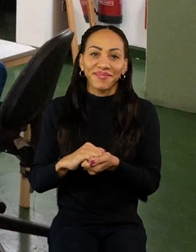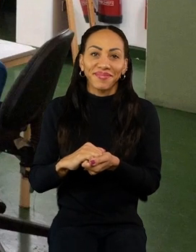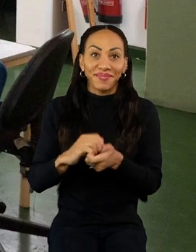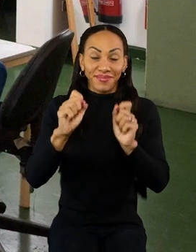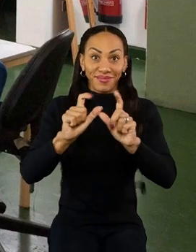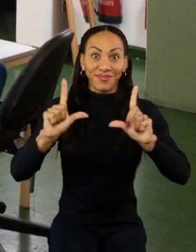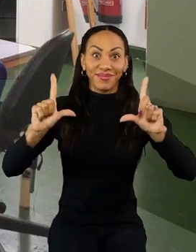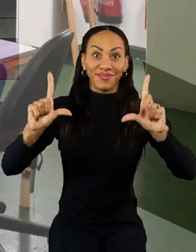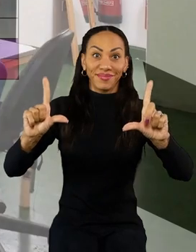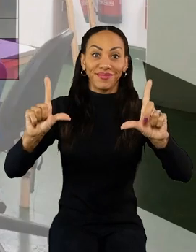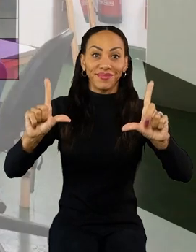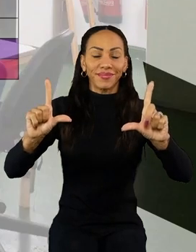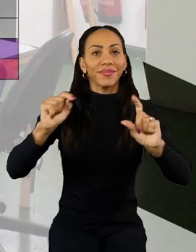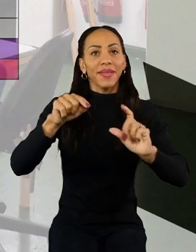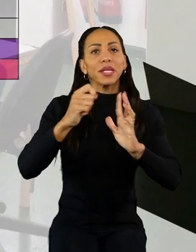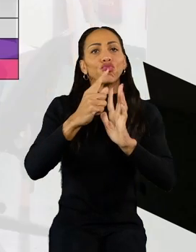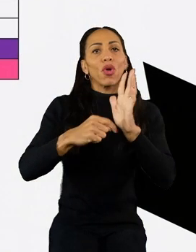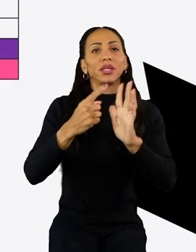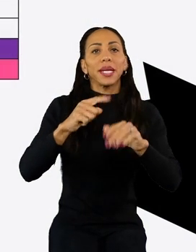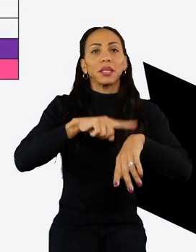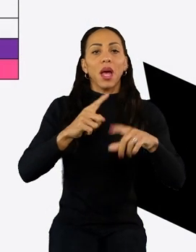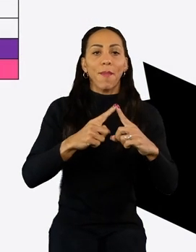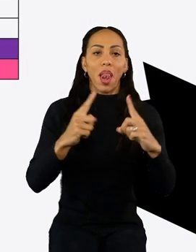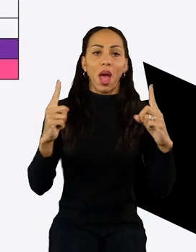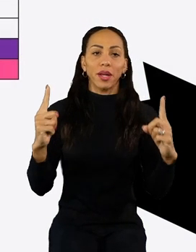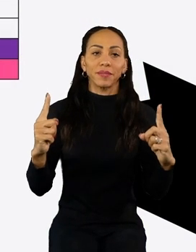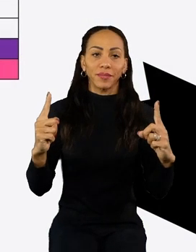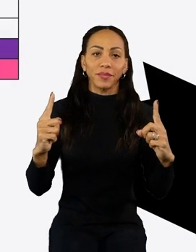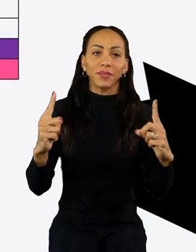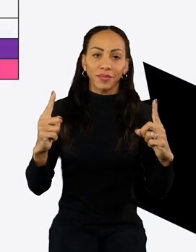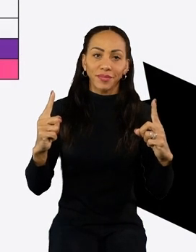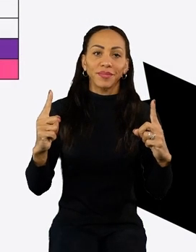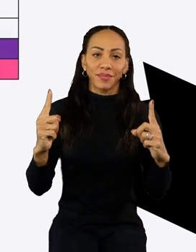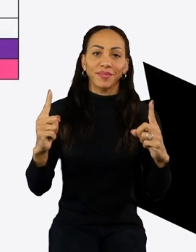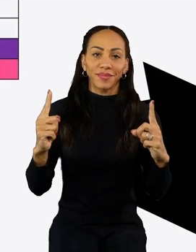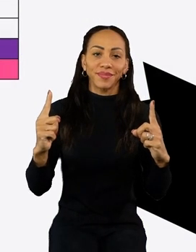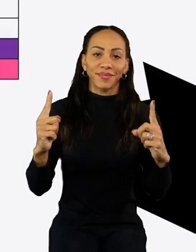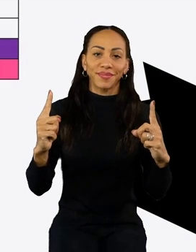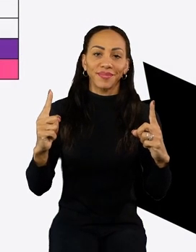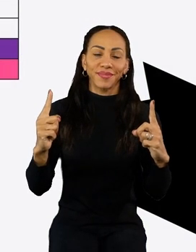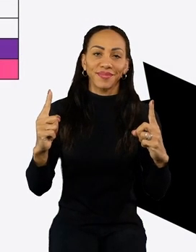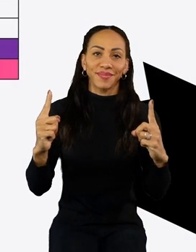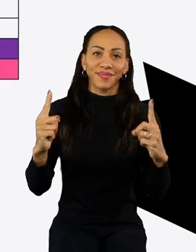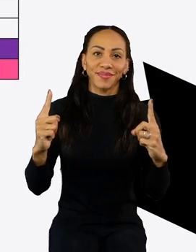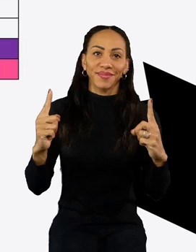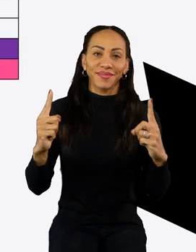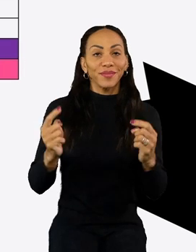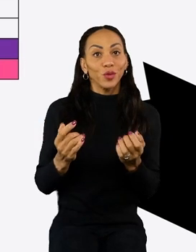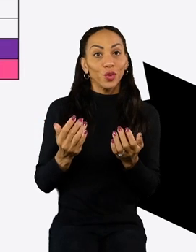We'll go on to that one there. Yeah. Okay. So I'm just going to show you that's the sort of project timeline. As you can see, we're starting